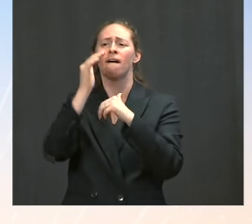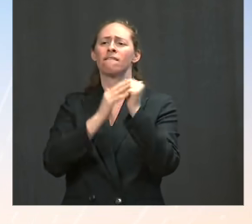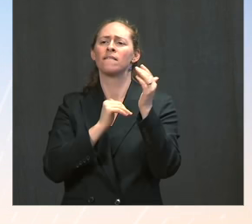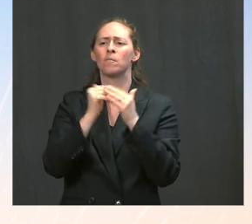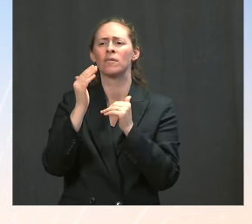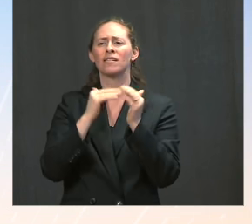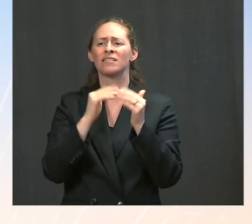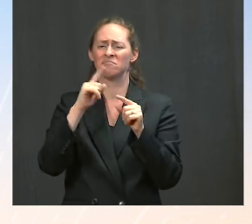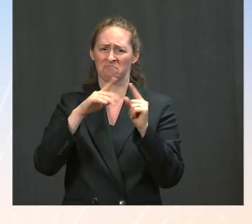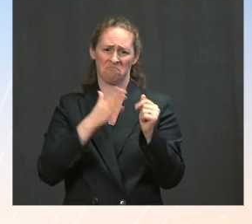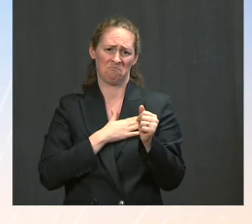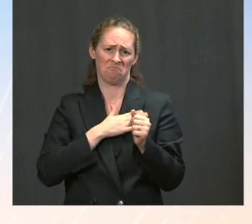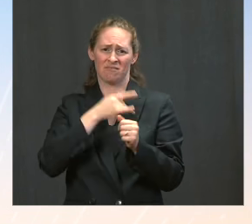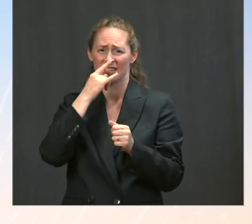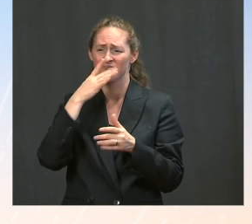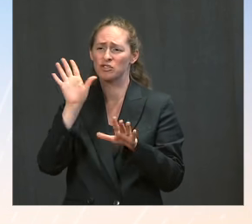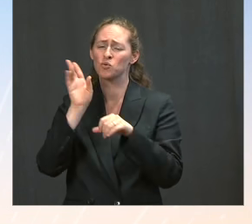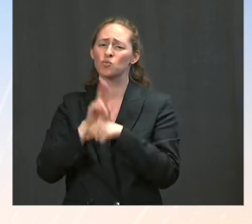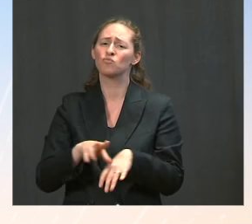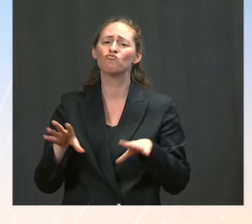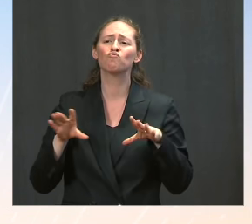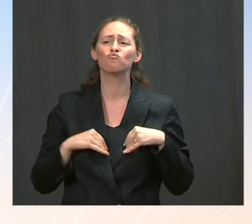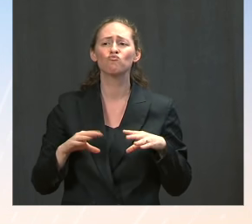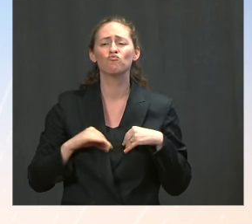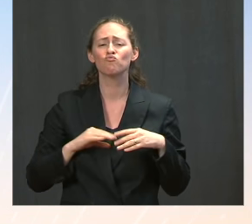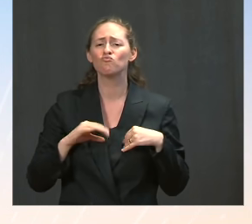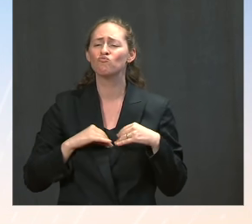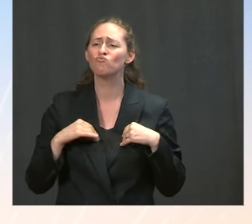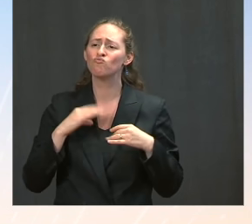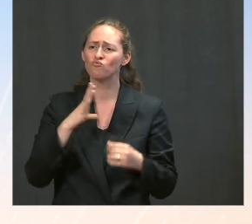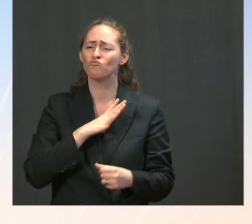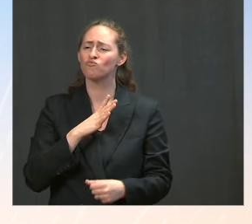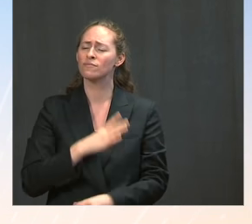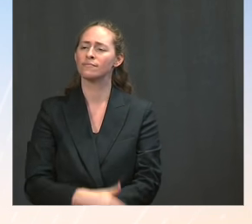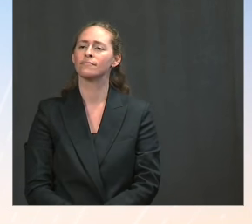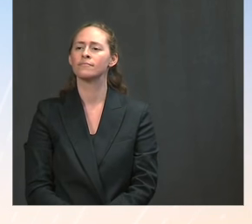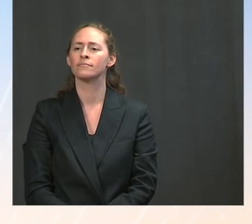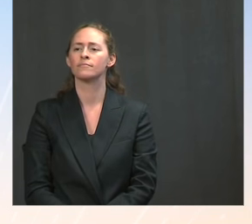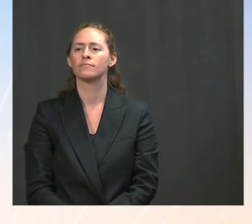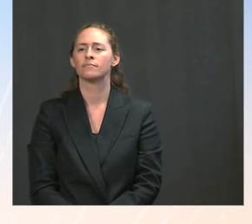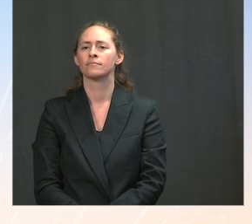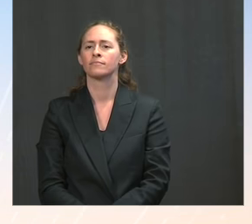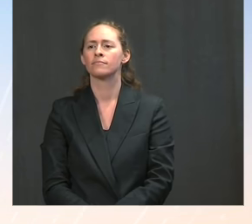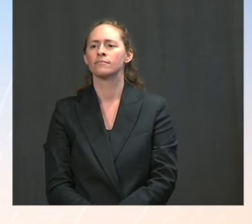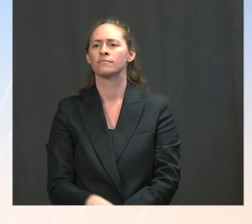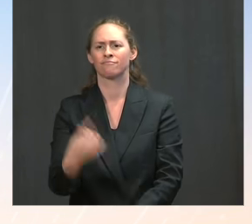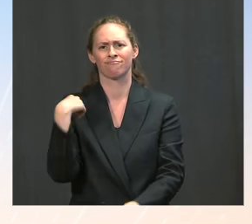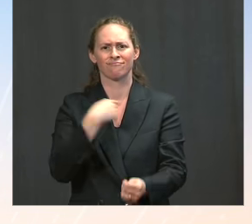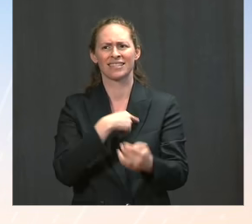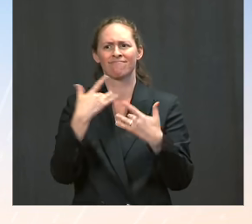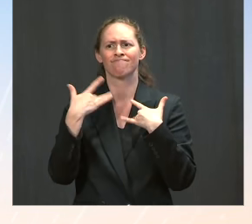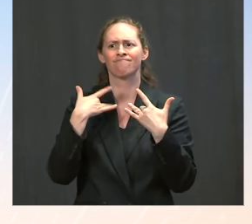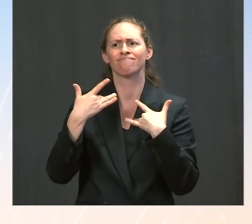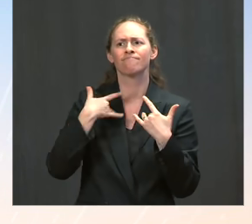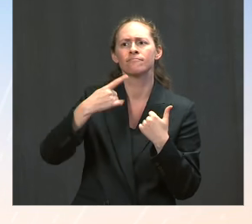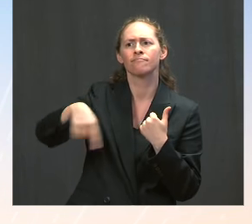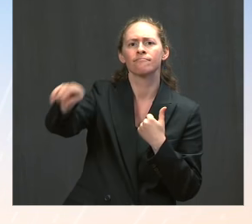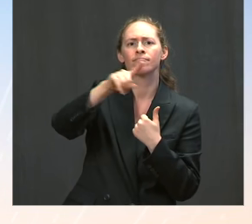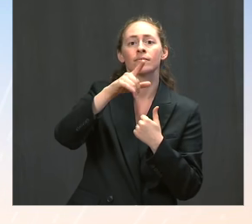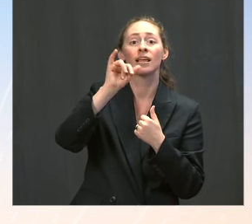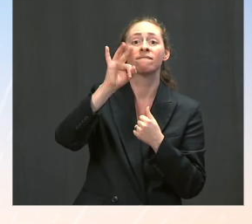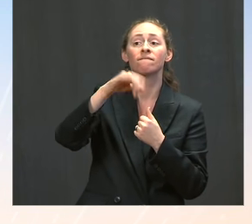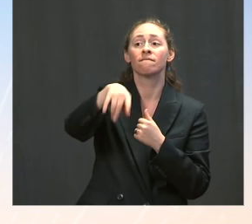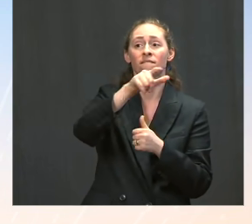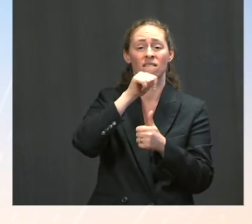are. So certainly we would have concern about any step that doesn't abide by public health guidelines, and we think it puts people at greater